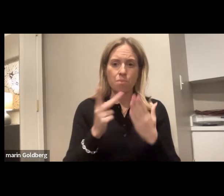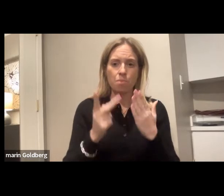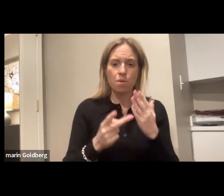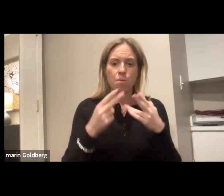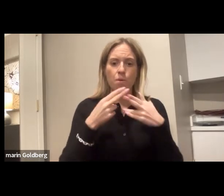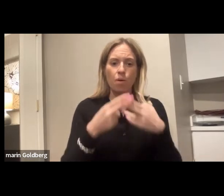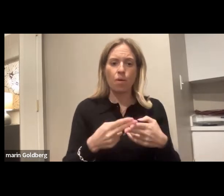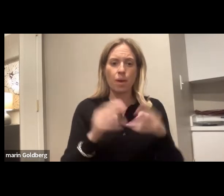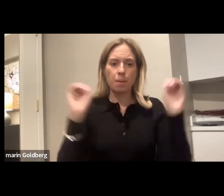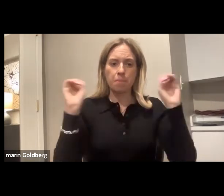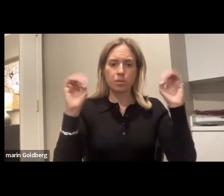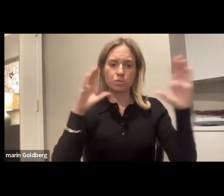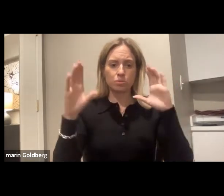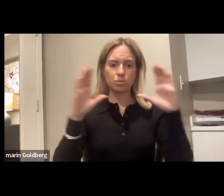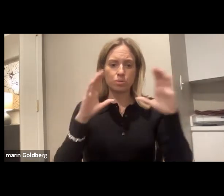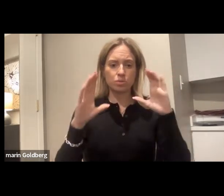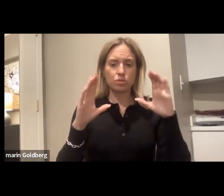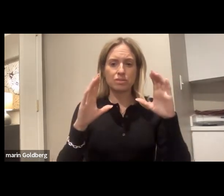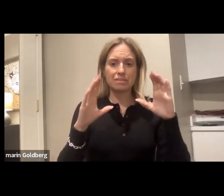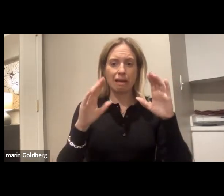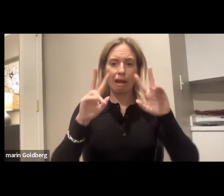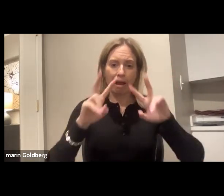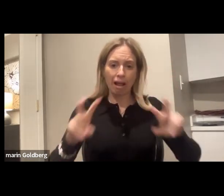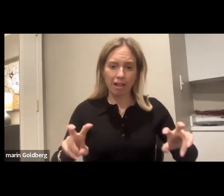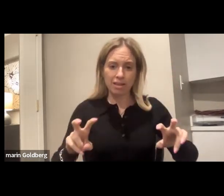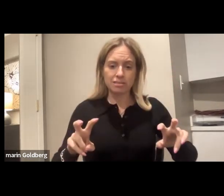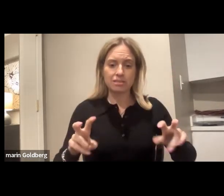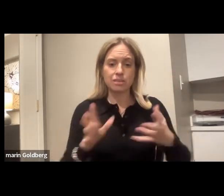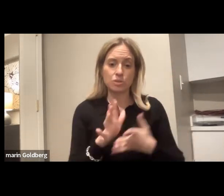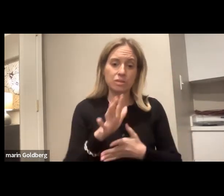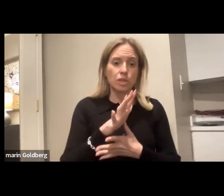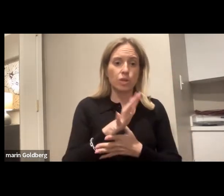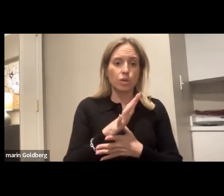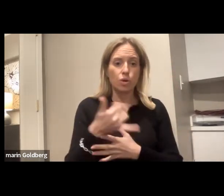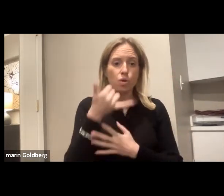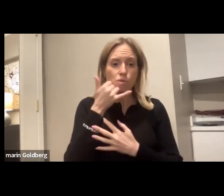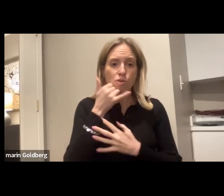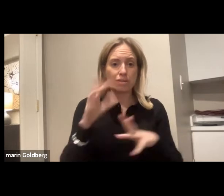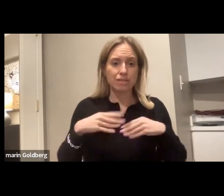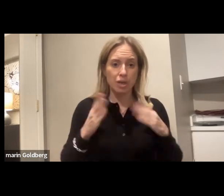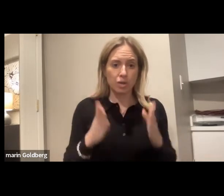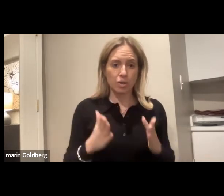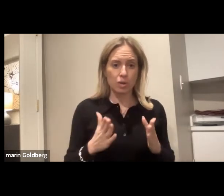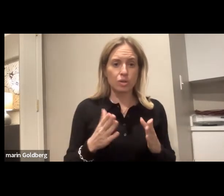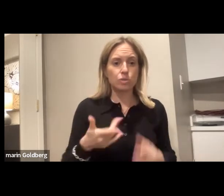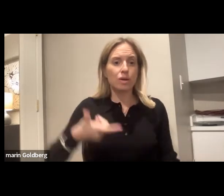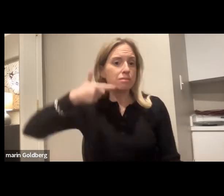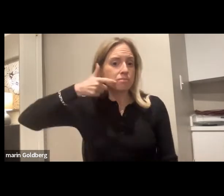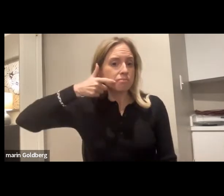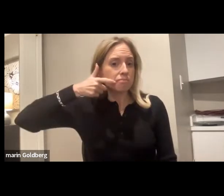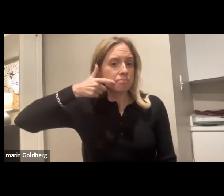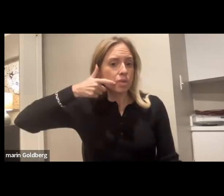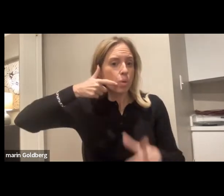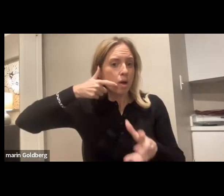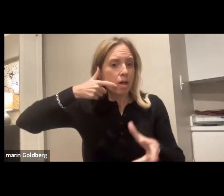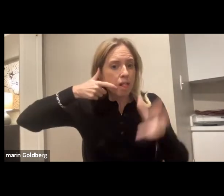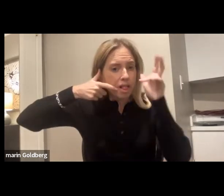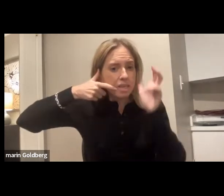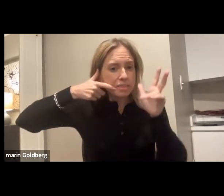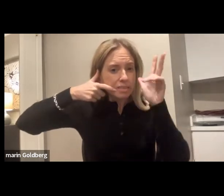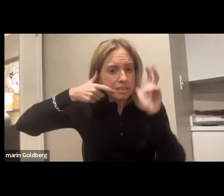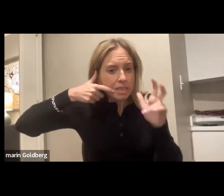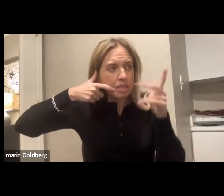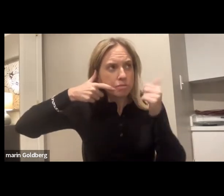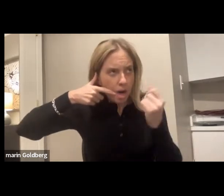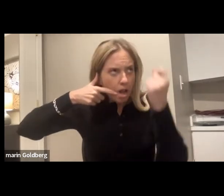Emergency Communications Analyst, and they're senior call takers and dispatchers that are actually listening to live calls now to try and catch some